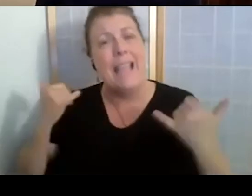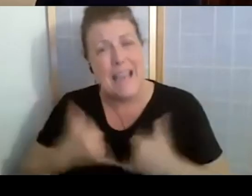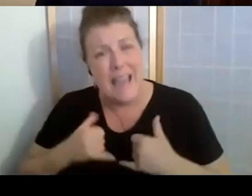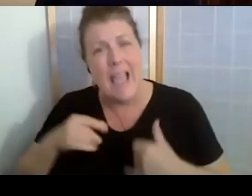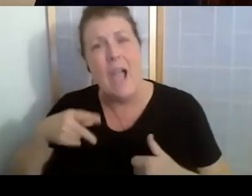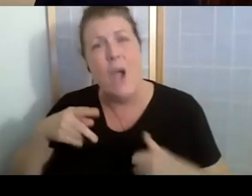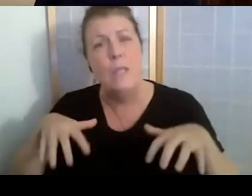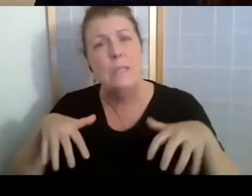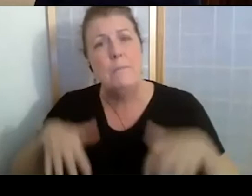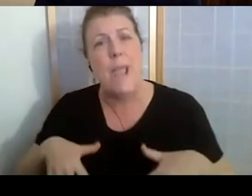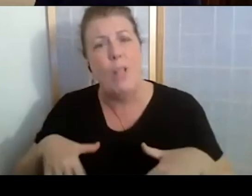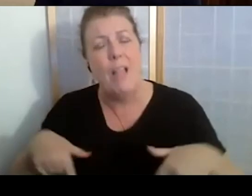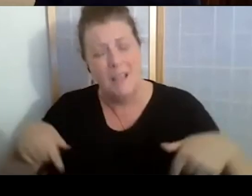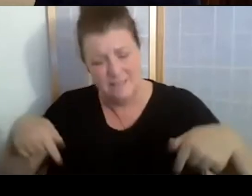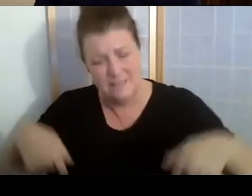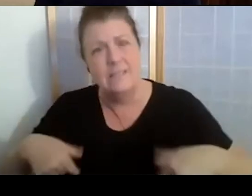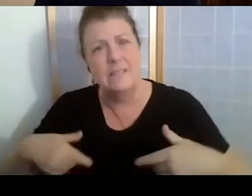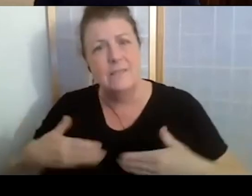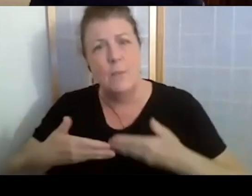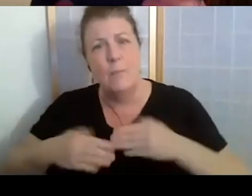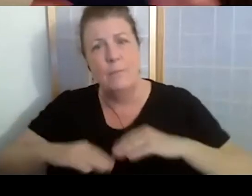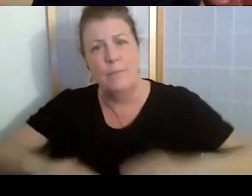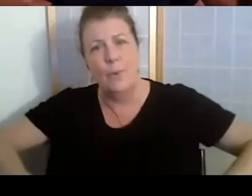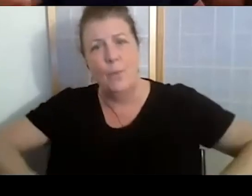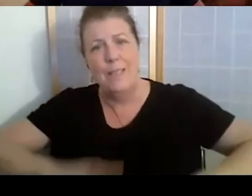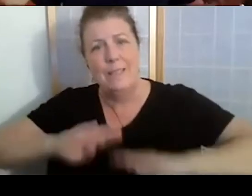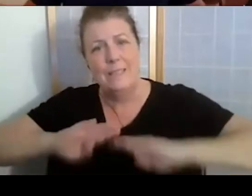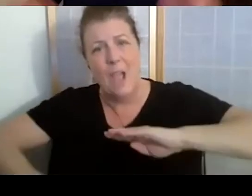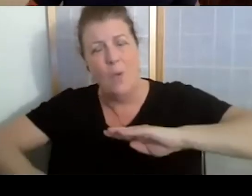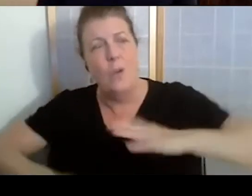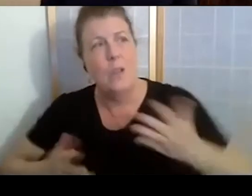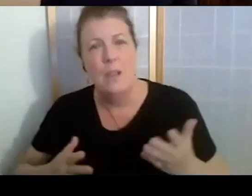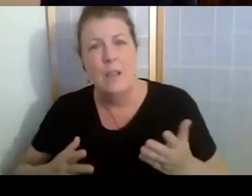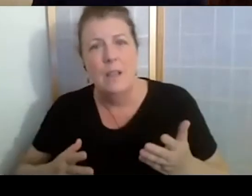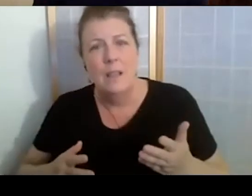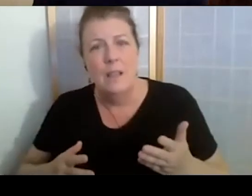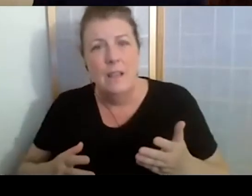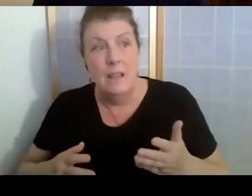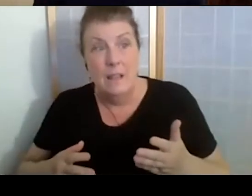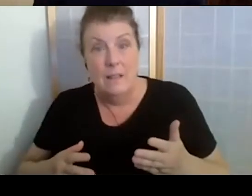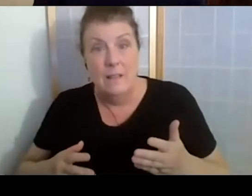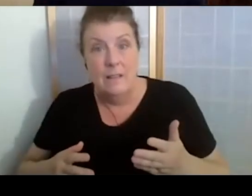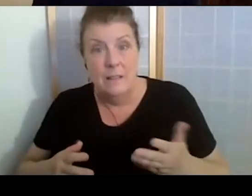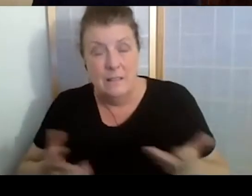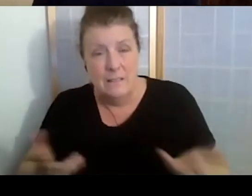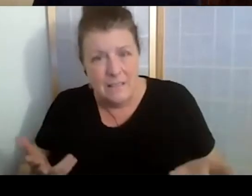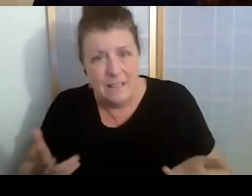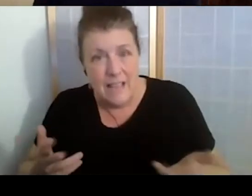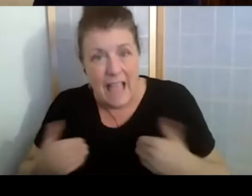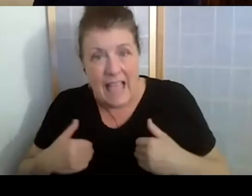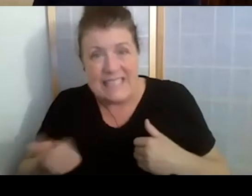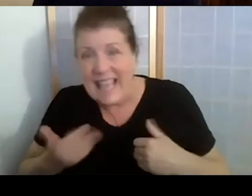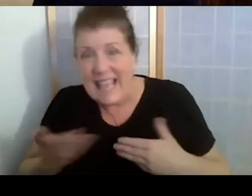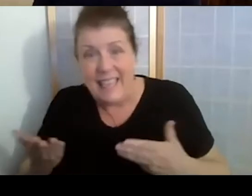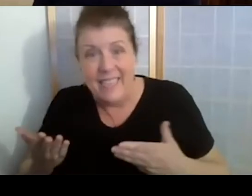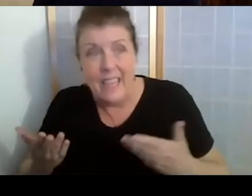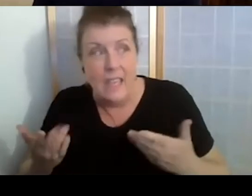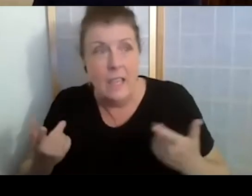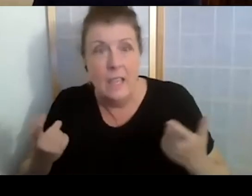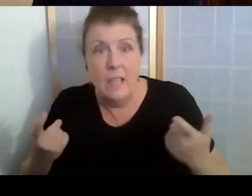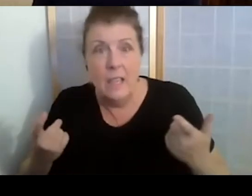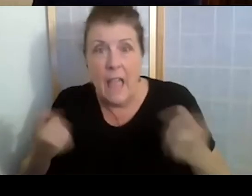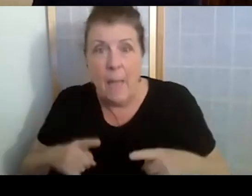of if, it's a matter of when. And so has anything changed when the Missouri couple who were